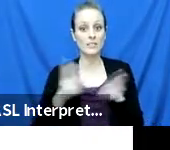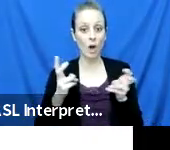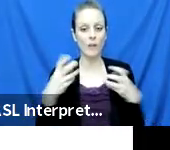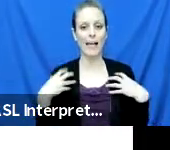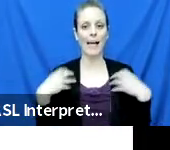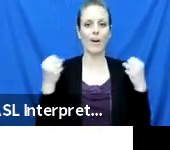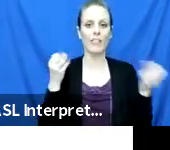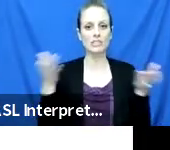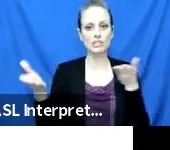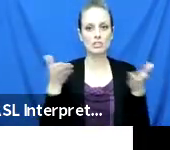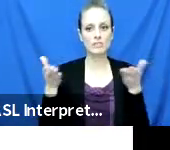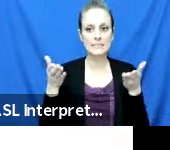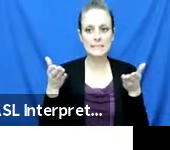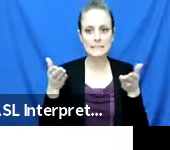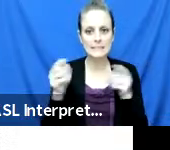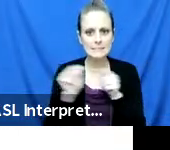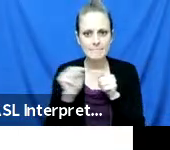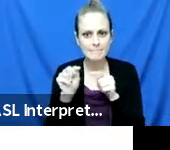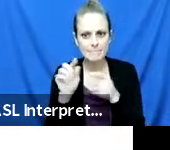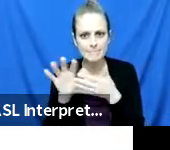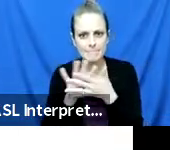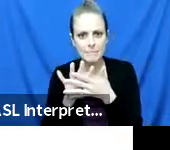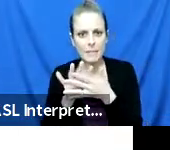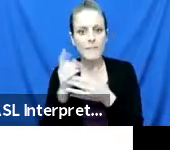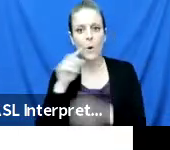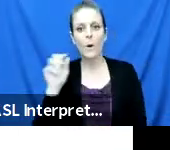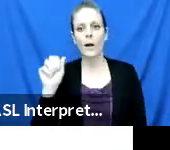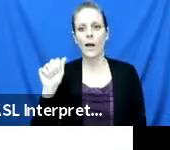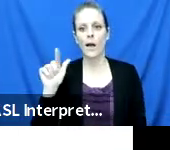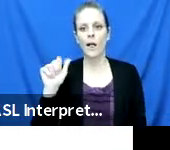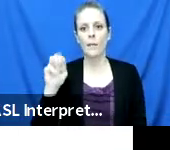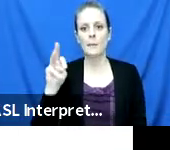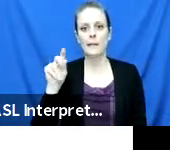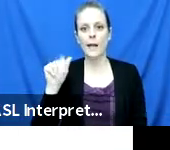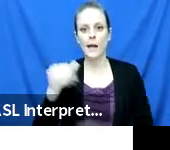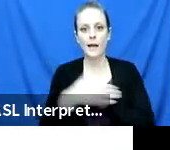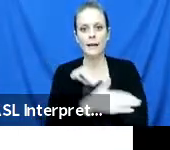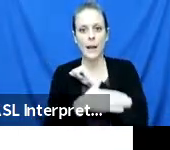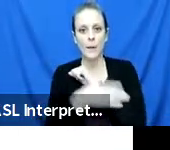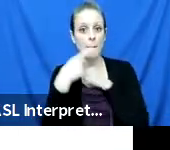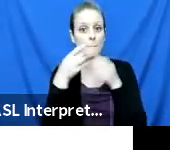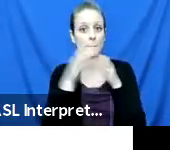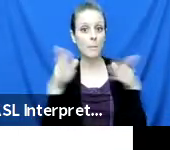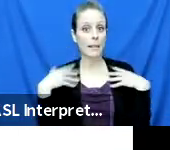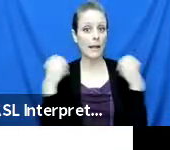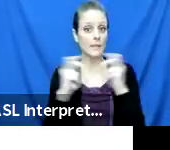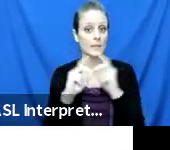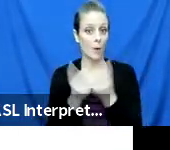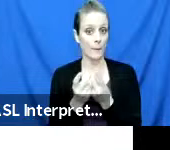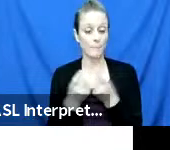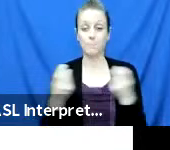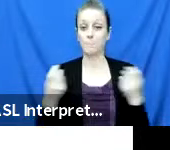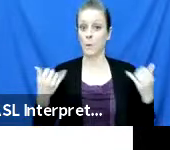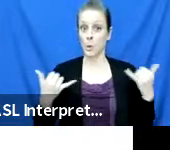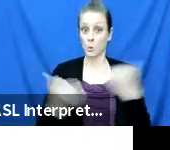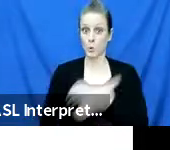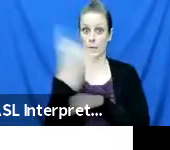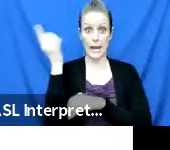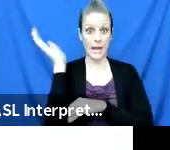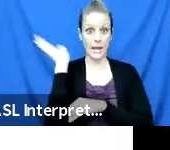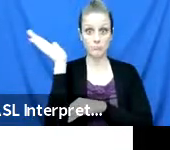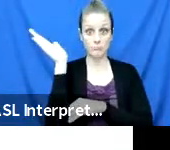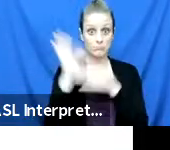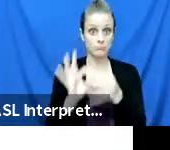Services Informatics for the Alameda County Public Health Department. And today I'm going